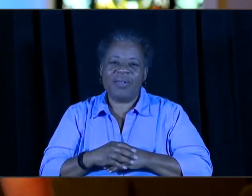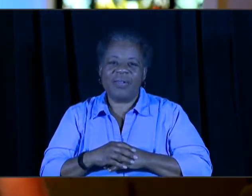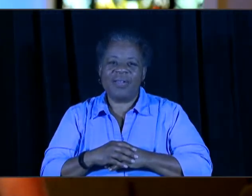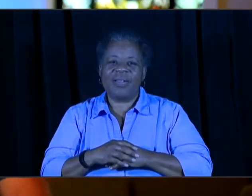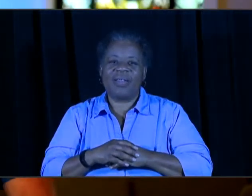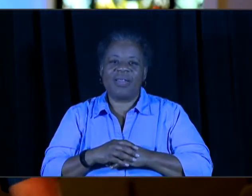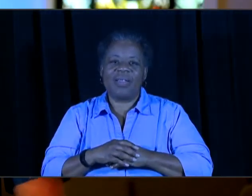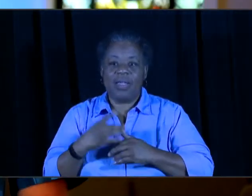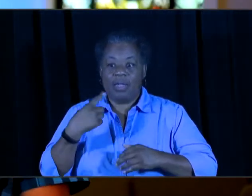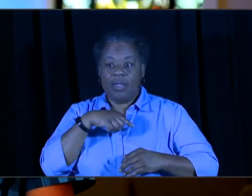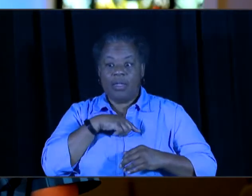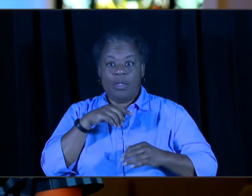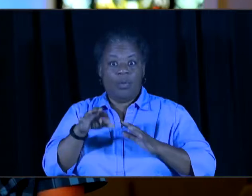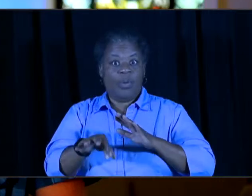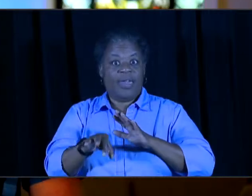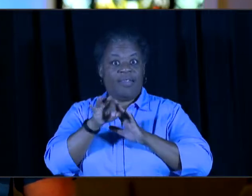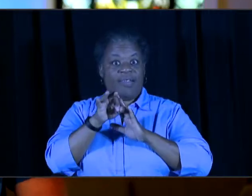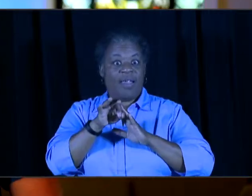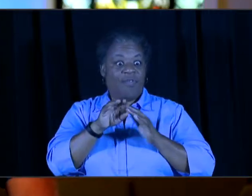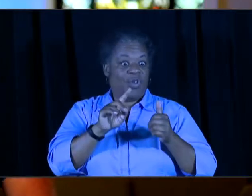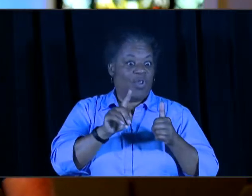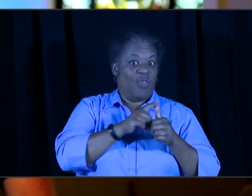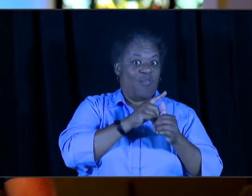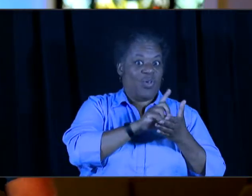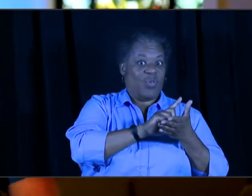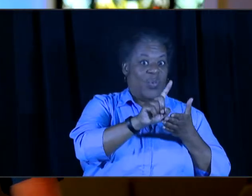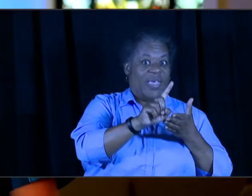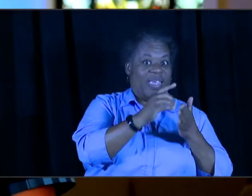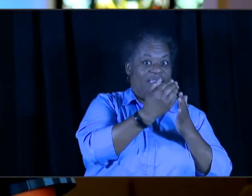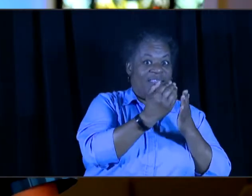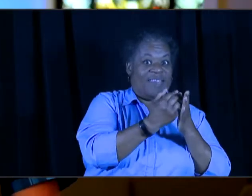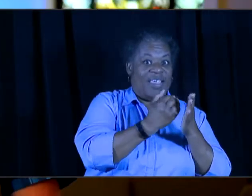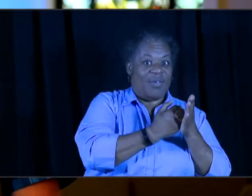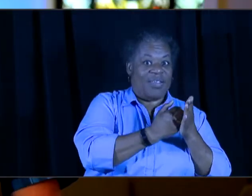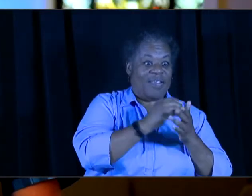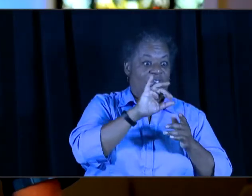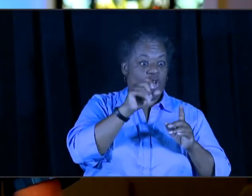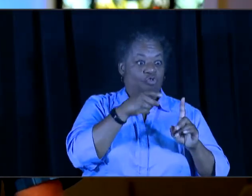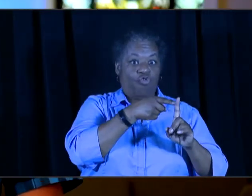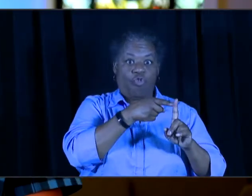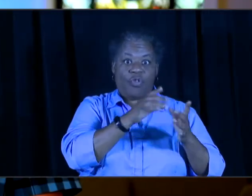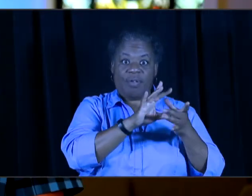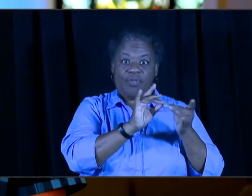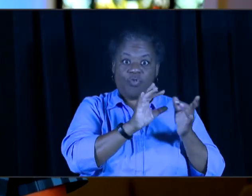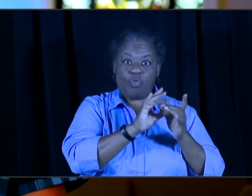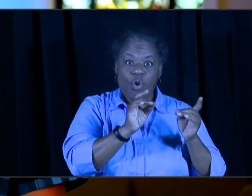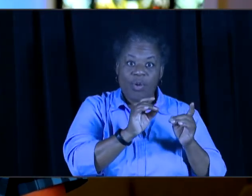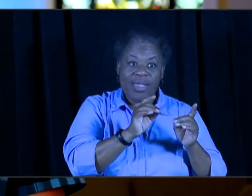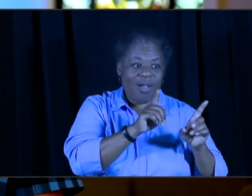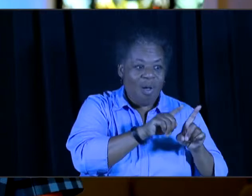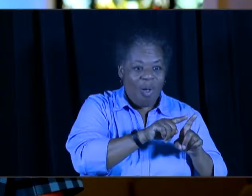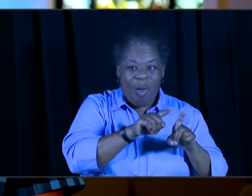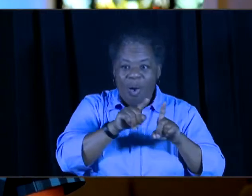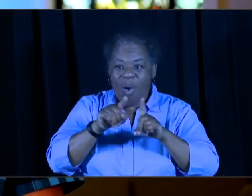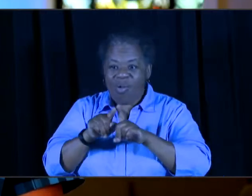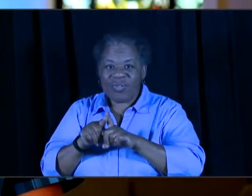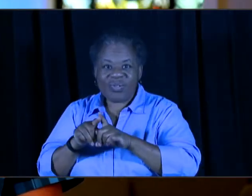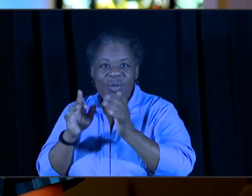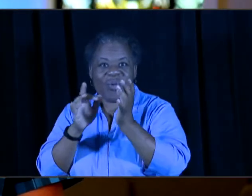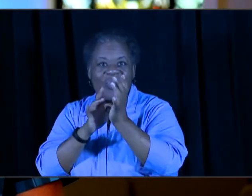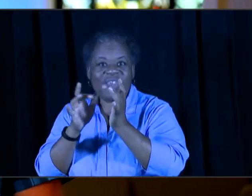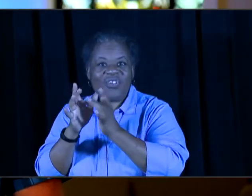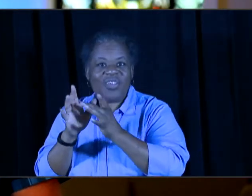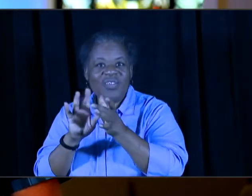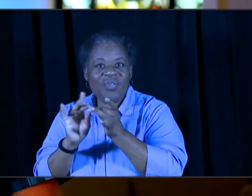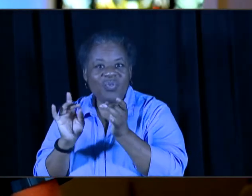Because as we discovered on the first week in this series, the Joseph story is also the Jesus